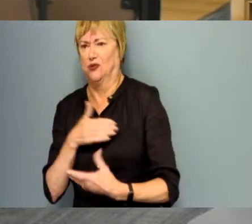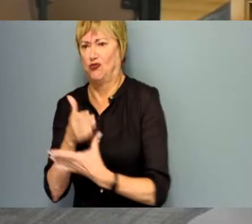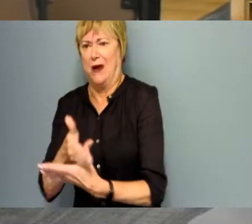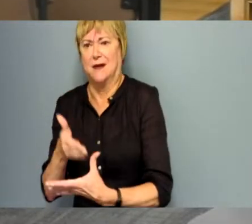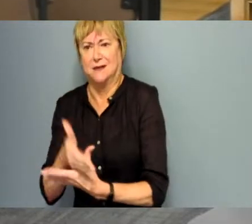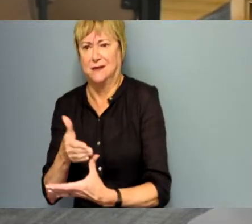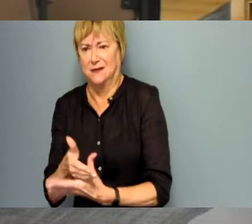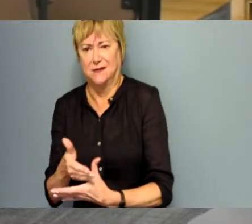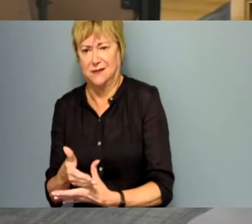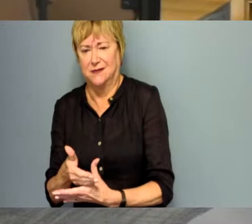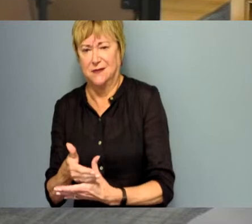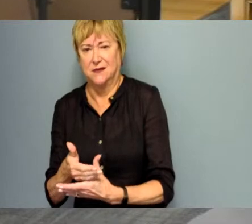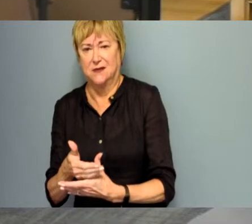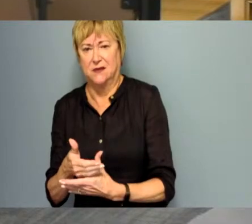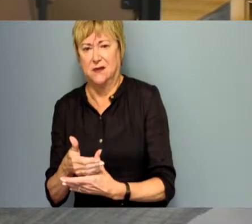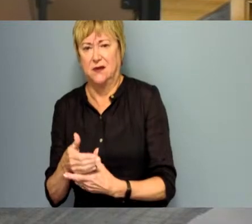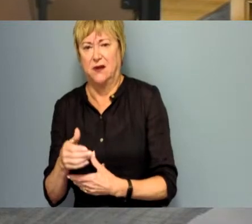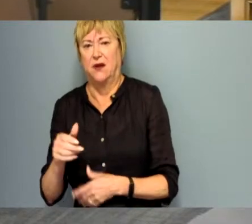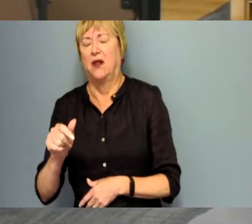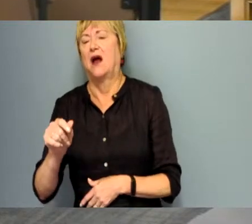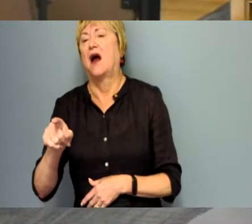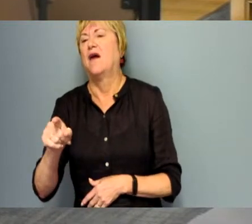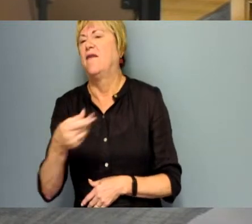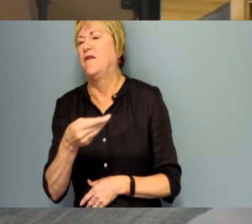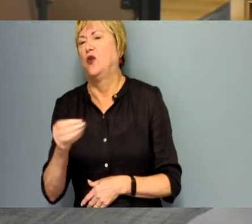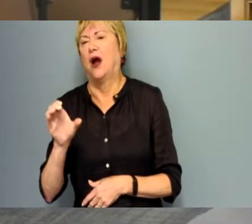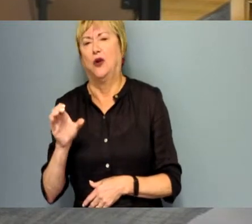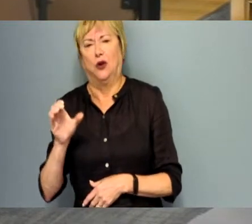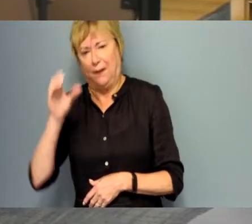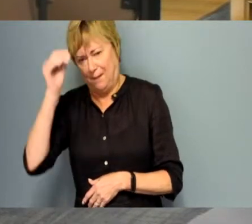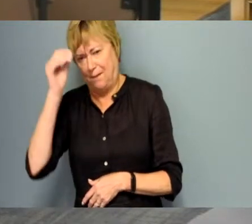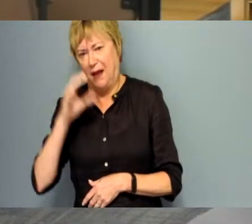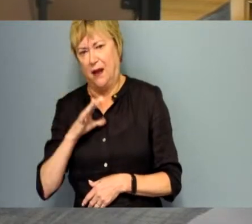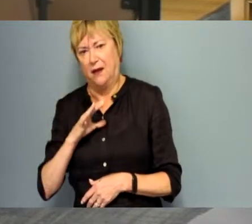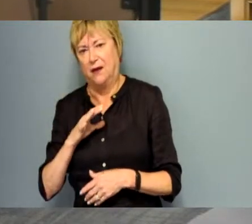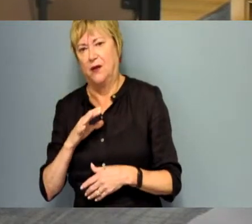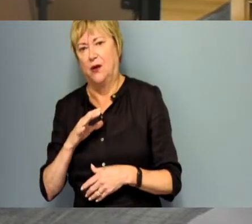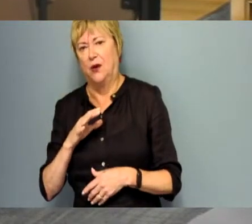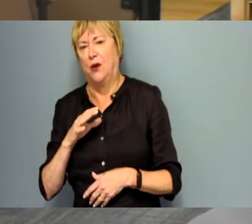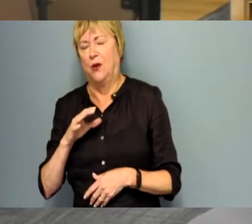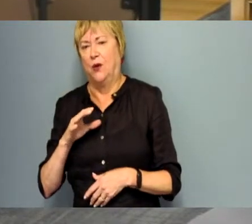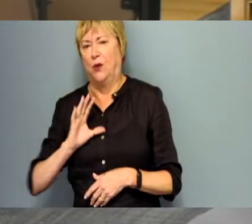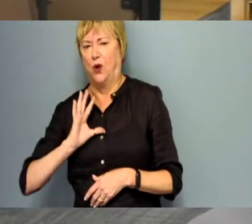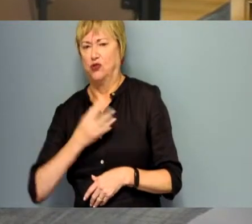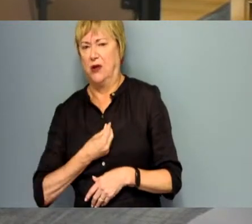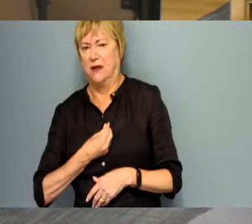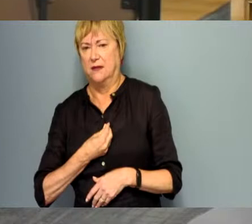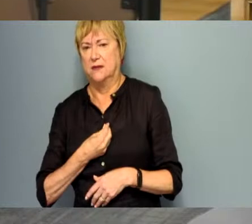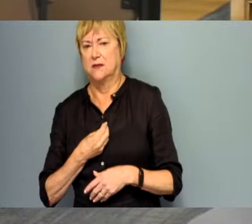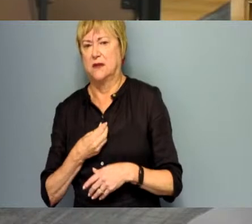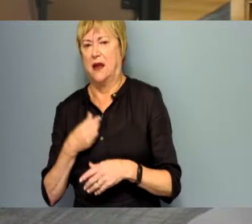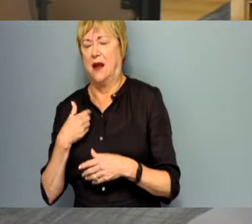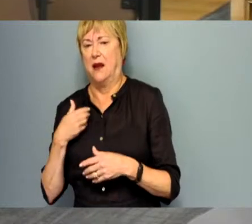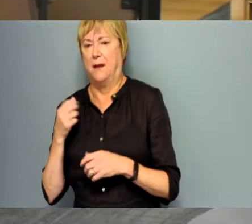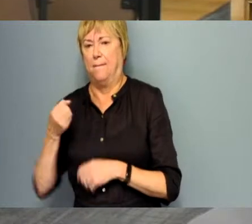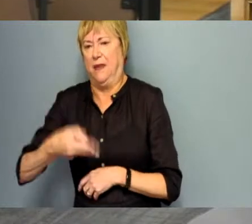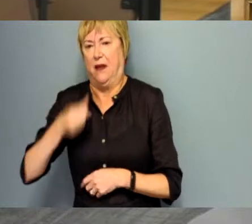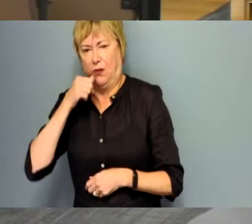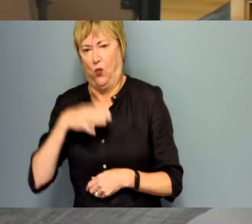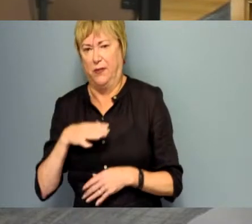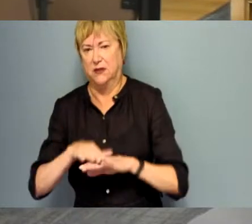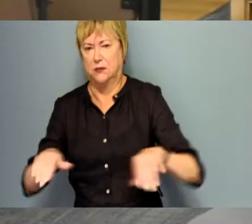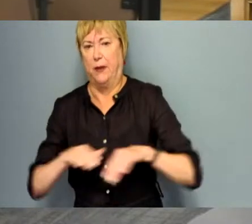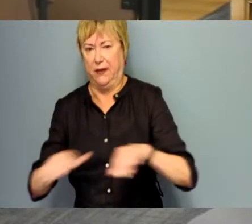men claiming to be trans to compete against women and beat them down. So respect and